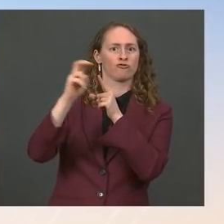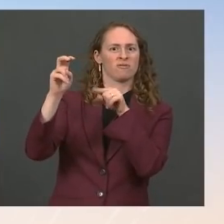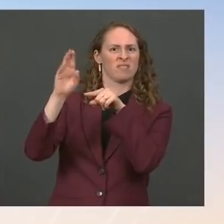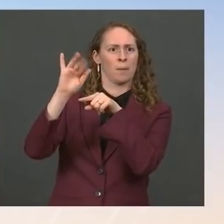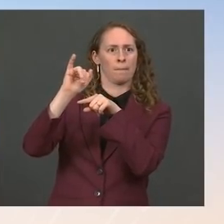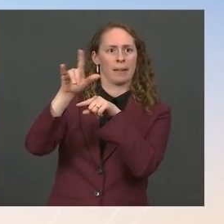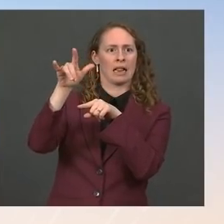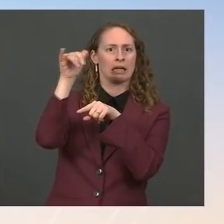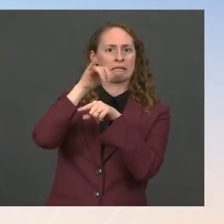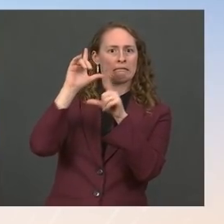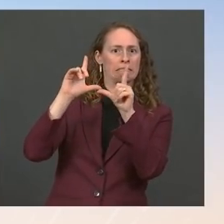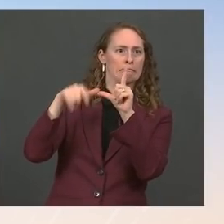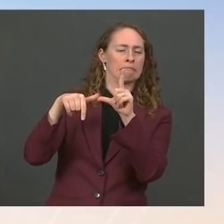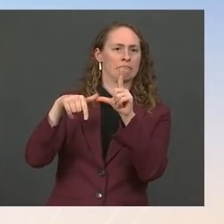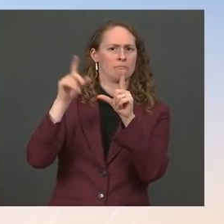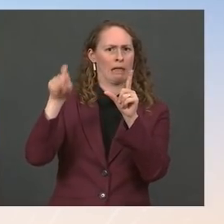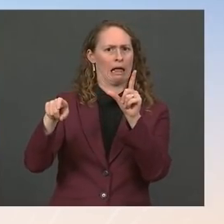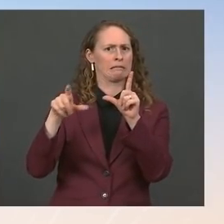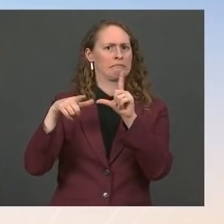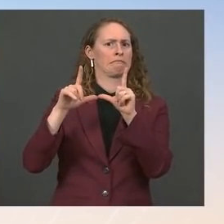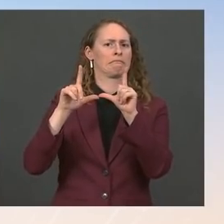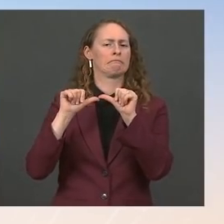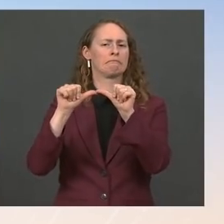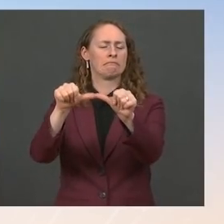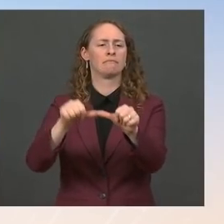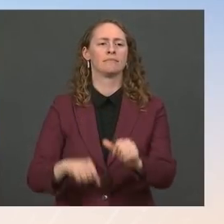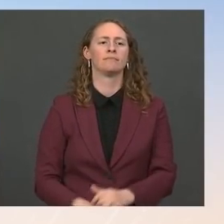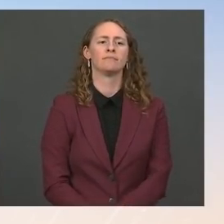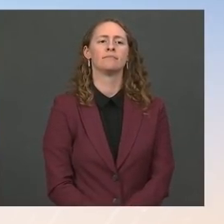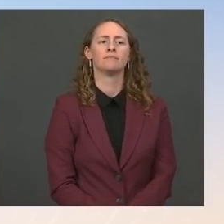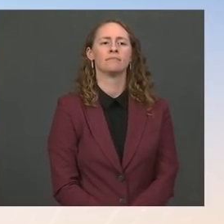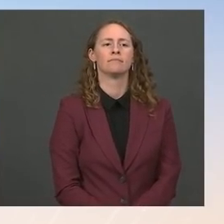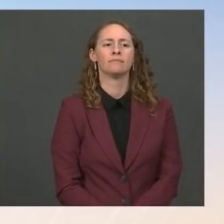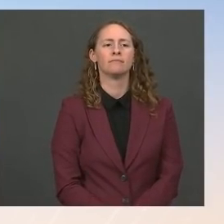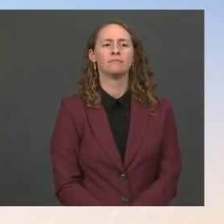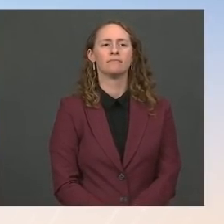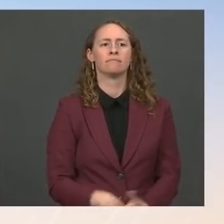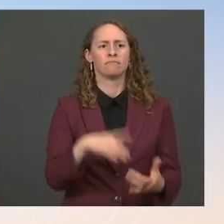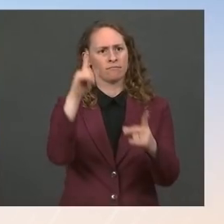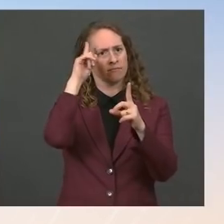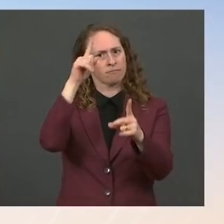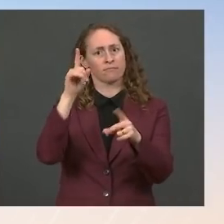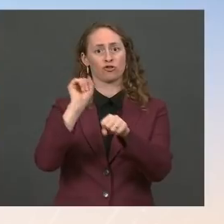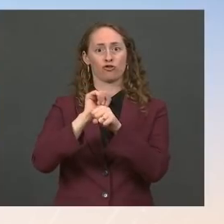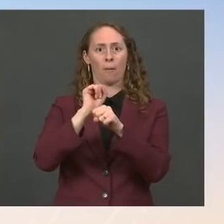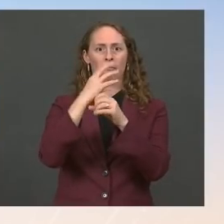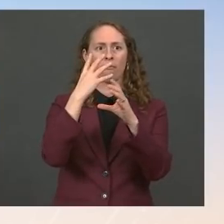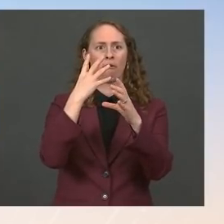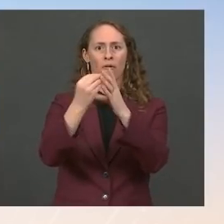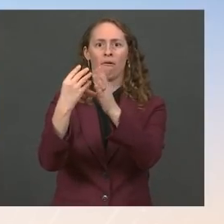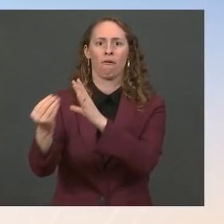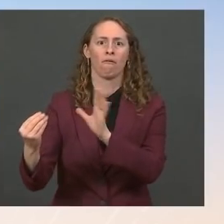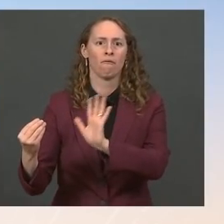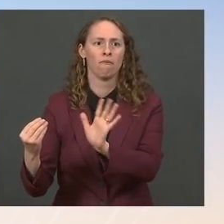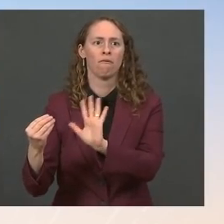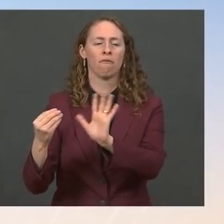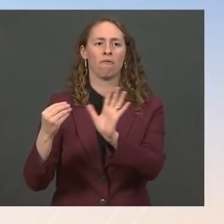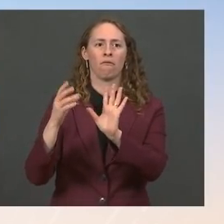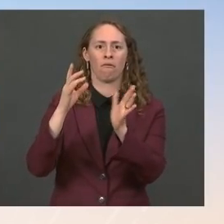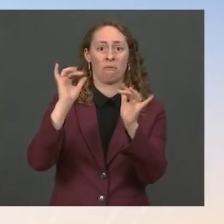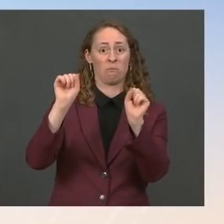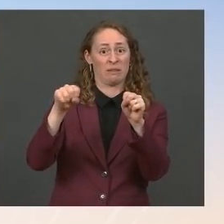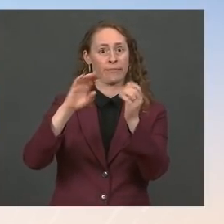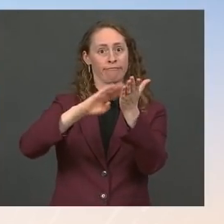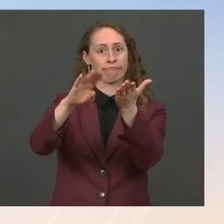we need to renew and save the jobs of thousands of employees who could be furloughed. But what